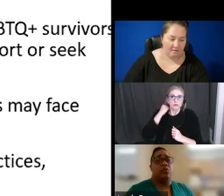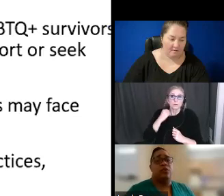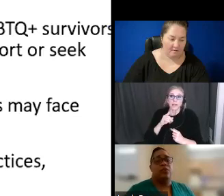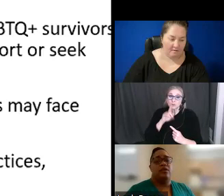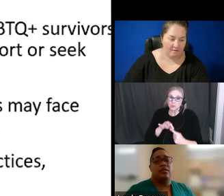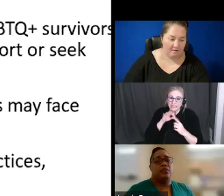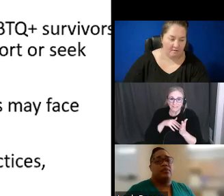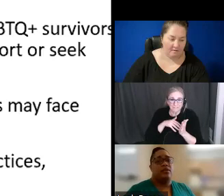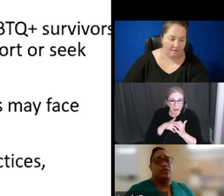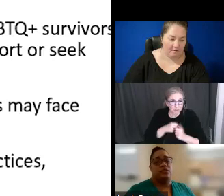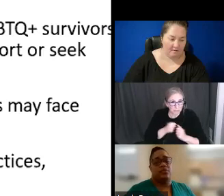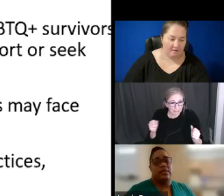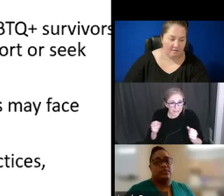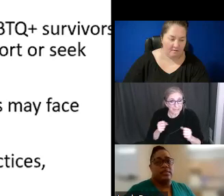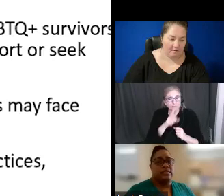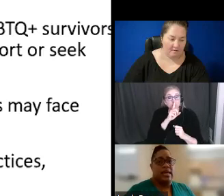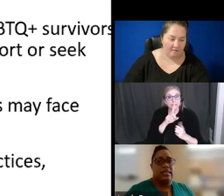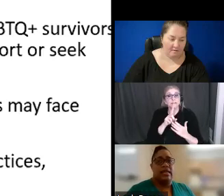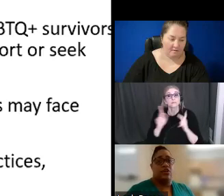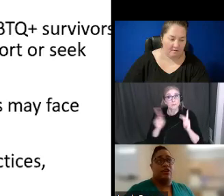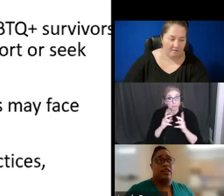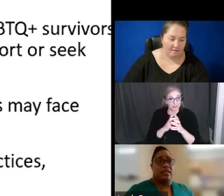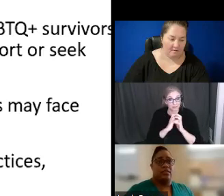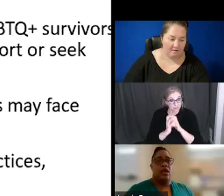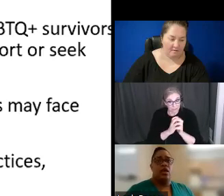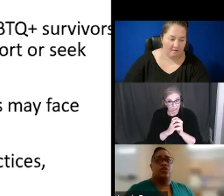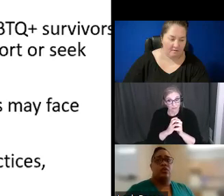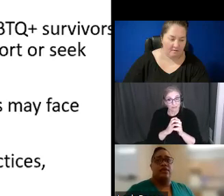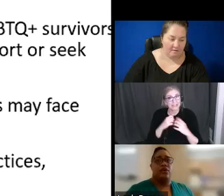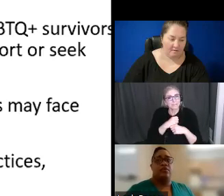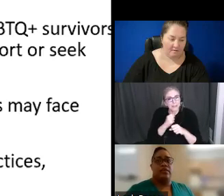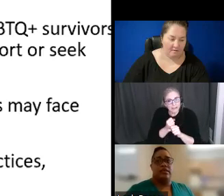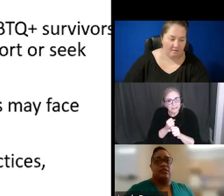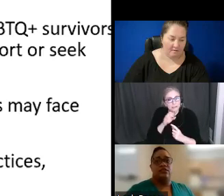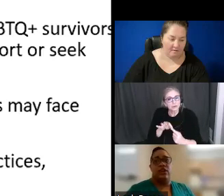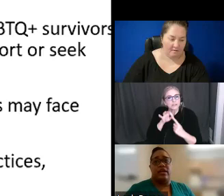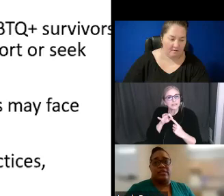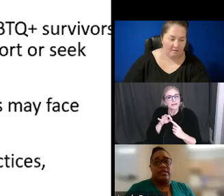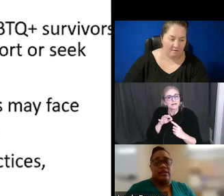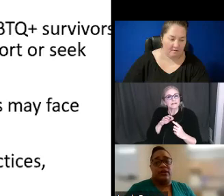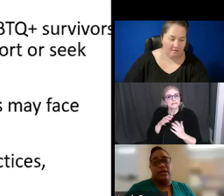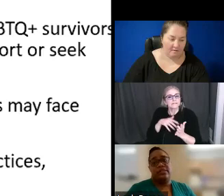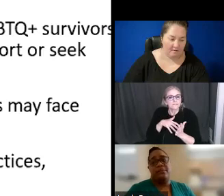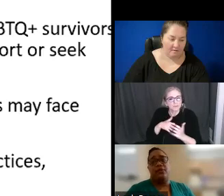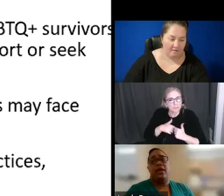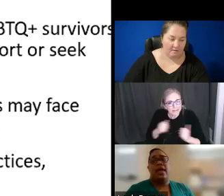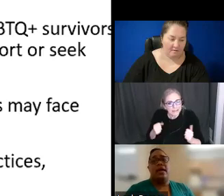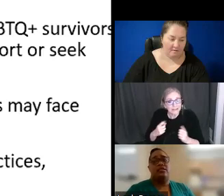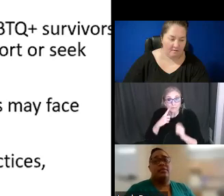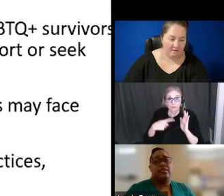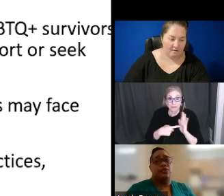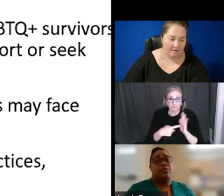vulnerabilities. So when we are dealing with individuals with intersectionality, it creates unique vulnerabilities. For